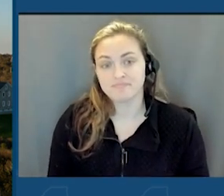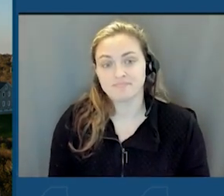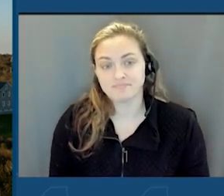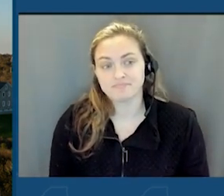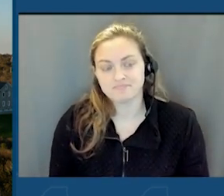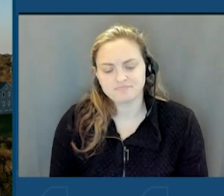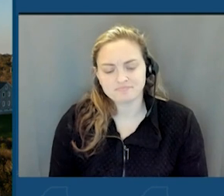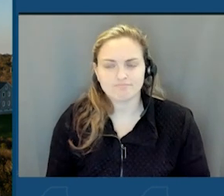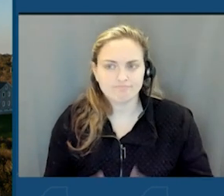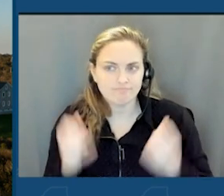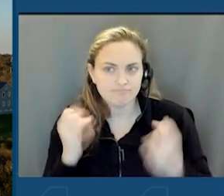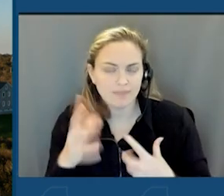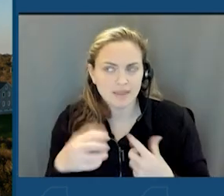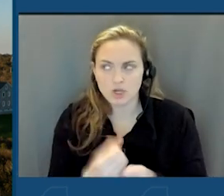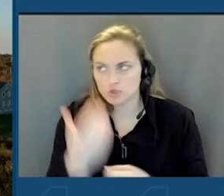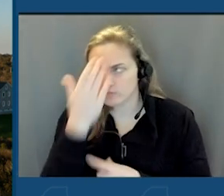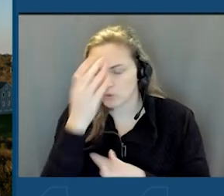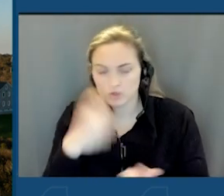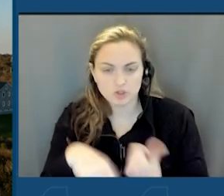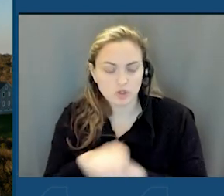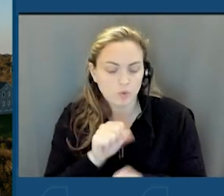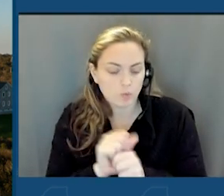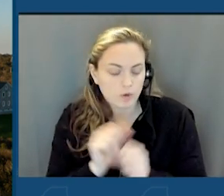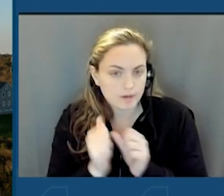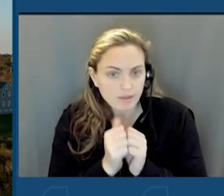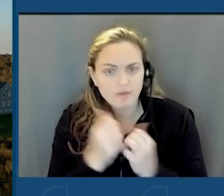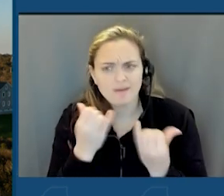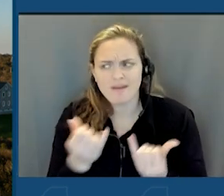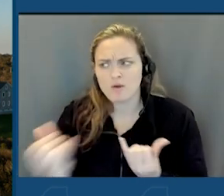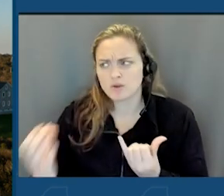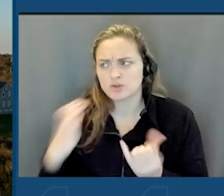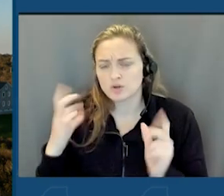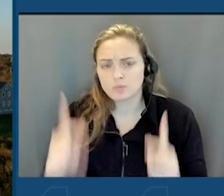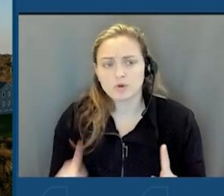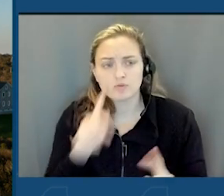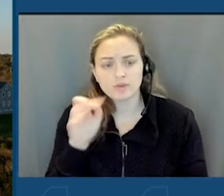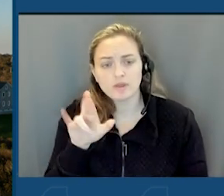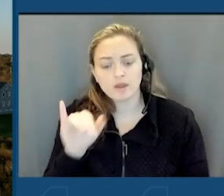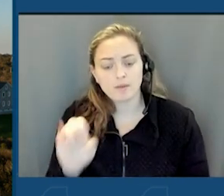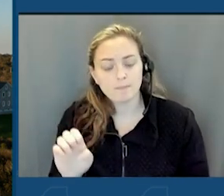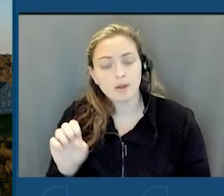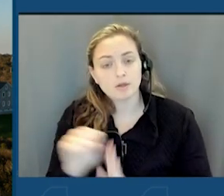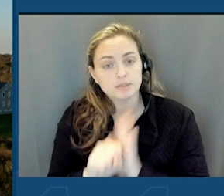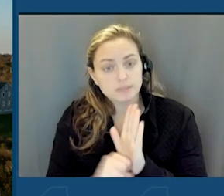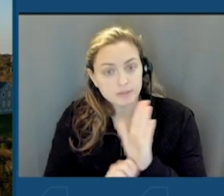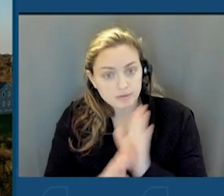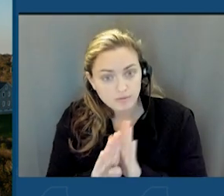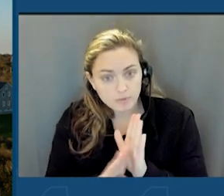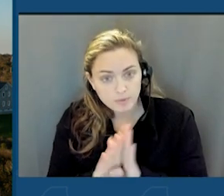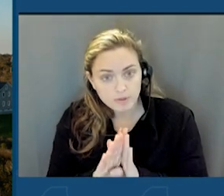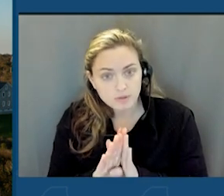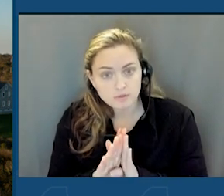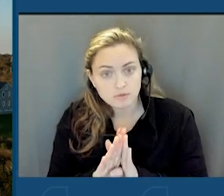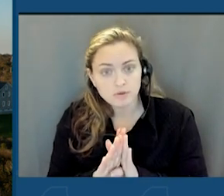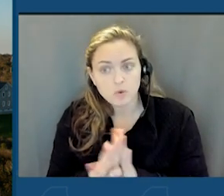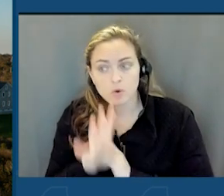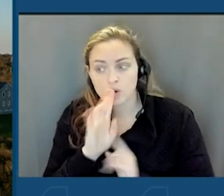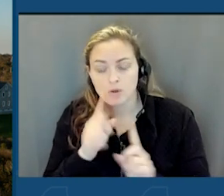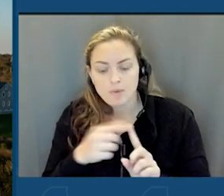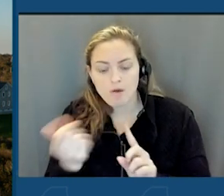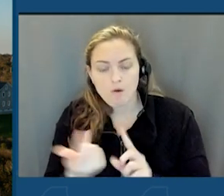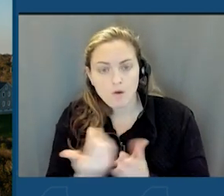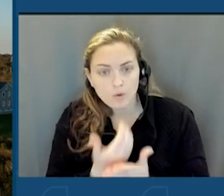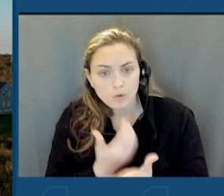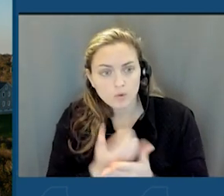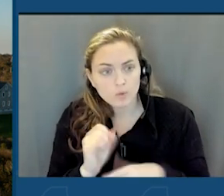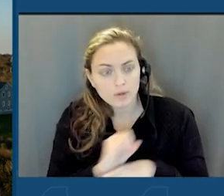many, many years working together, and now he's the chairman of Empire State Development. And we talked about all the new industries that are